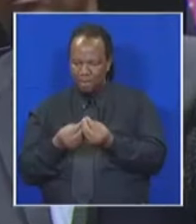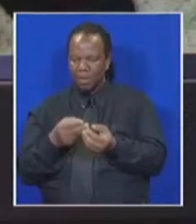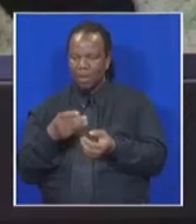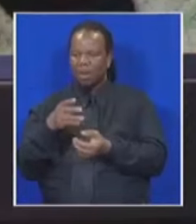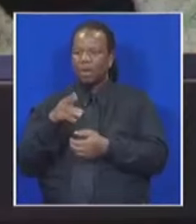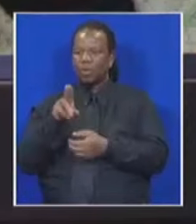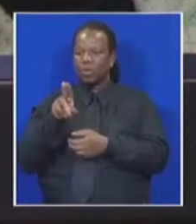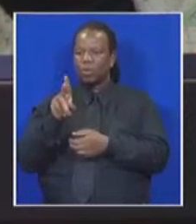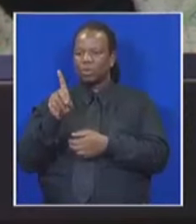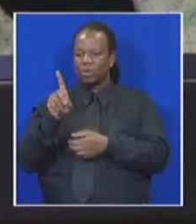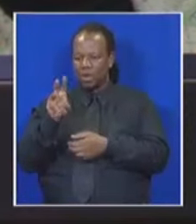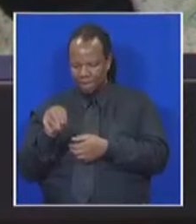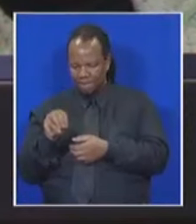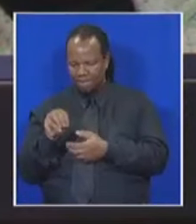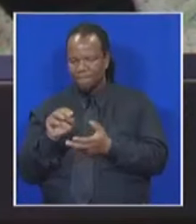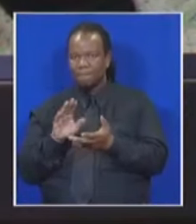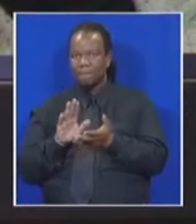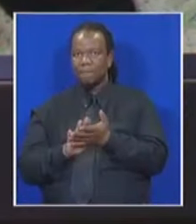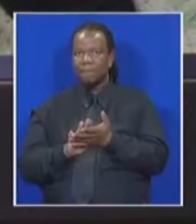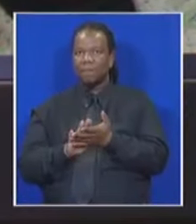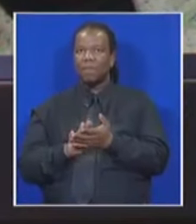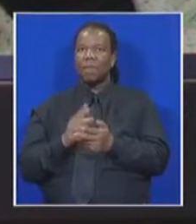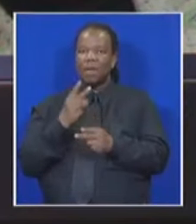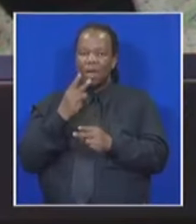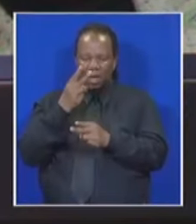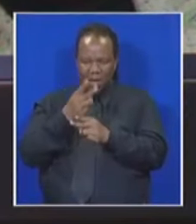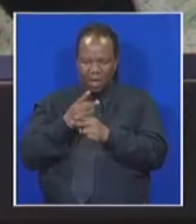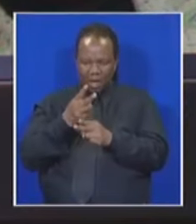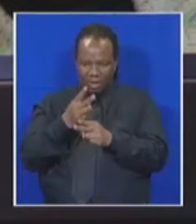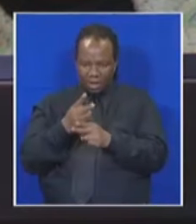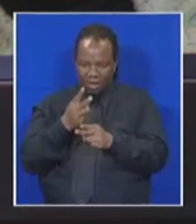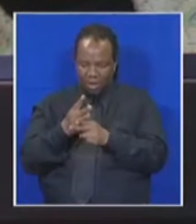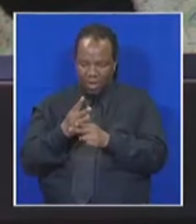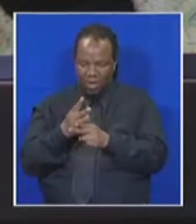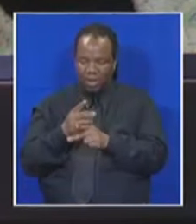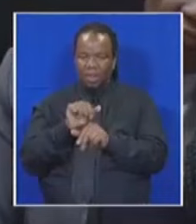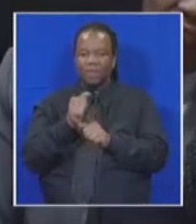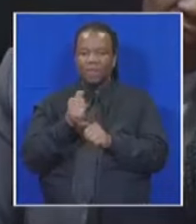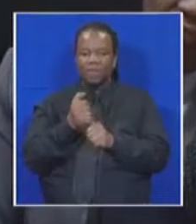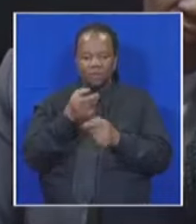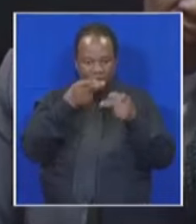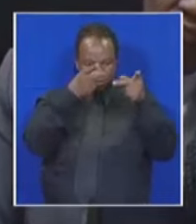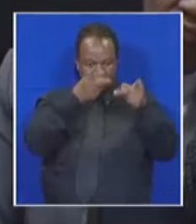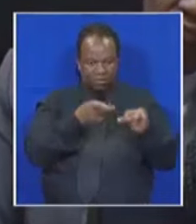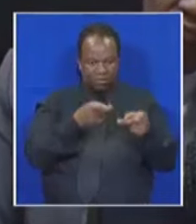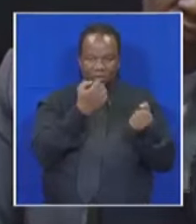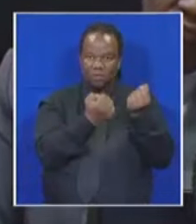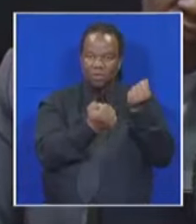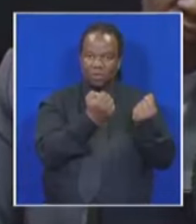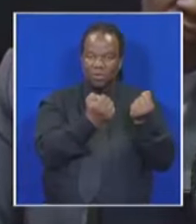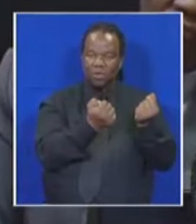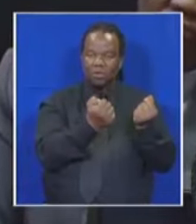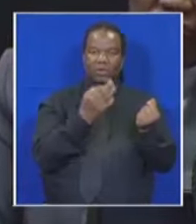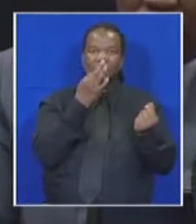UDM. Let's again repeat what the judgment says. I will read the entire